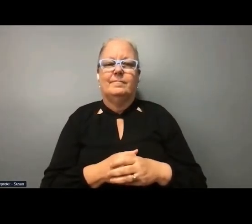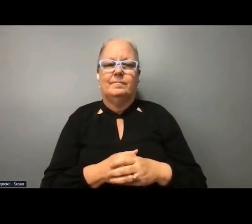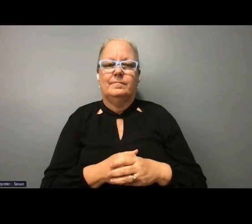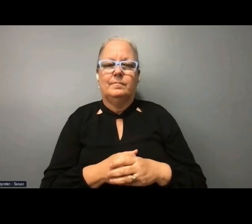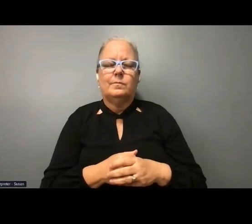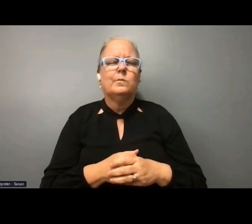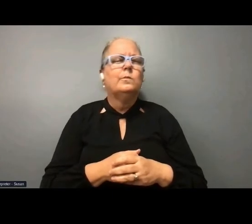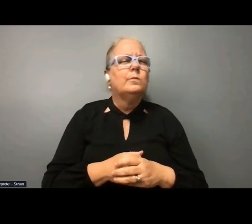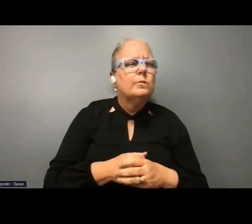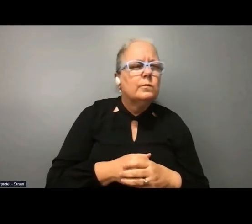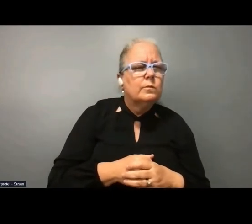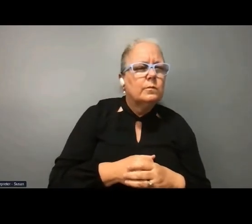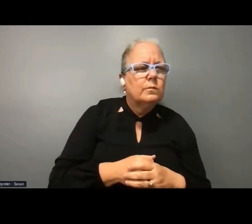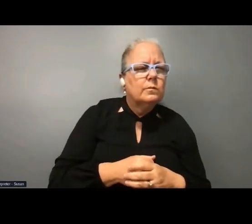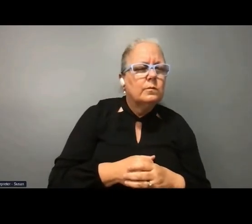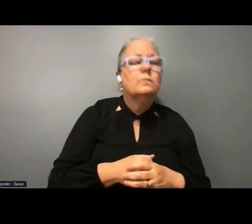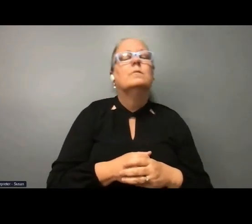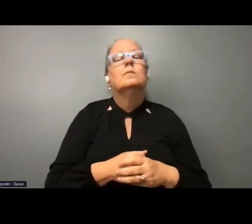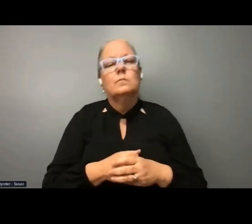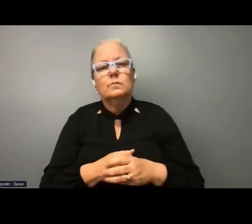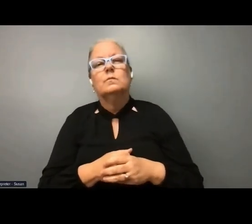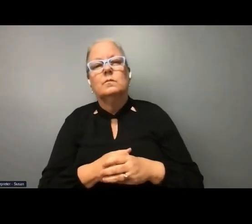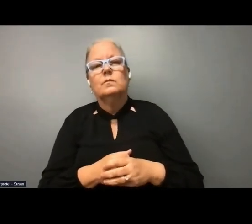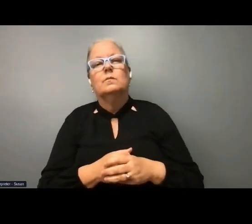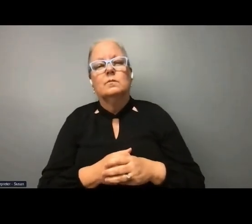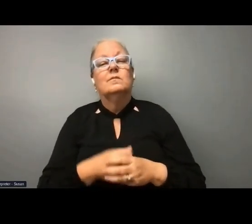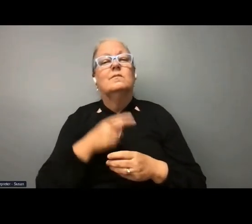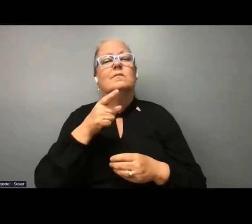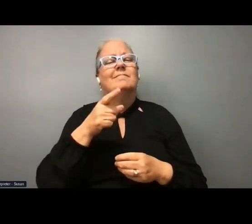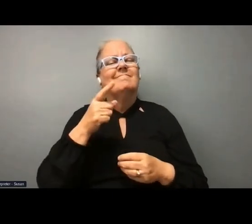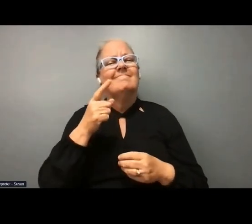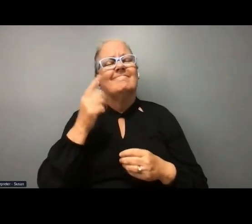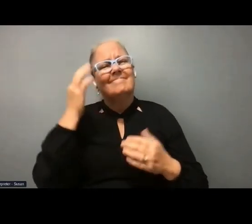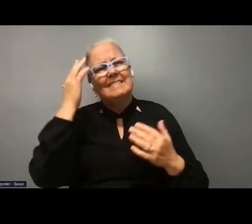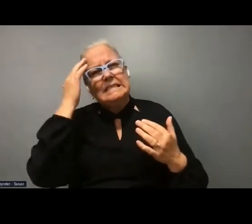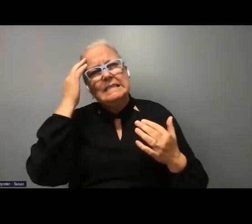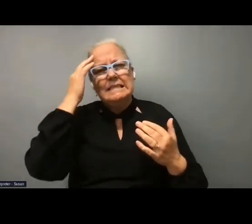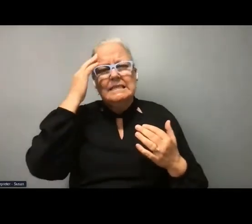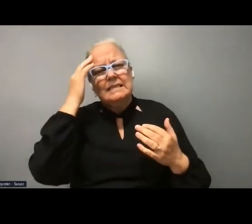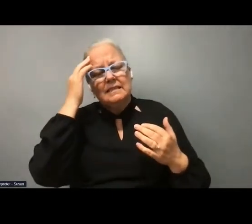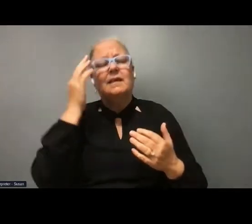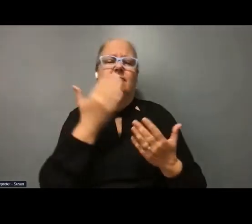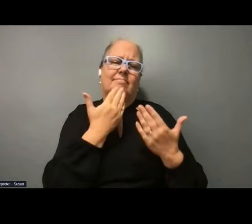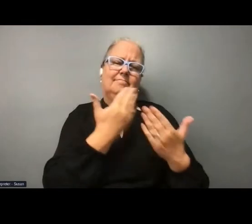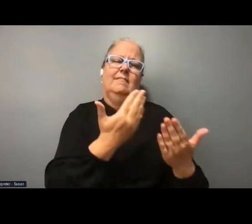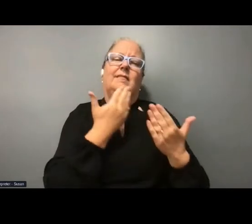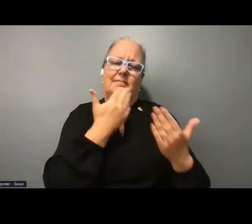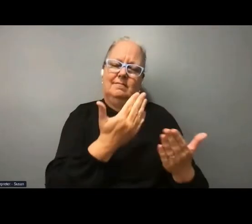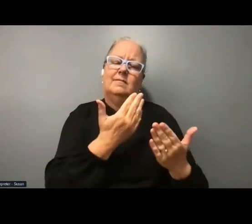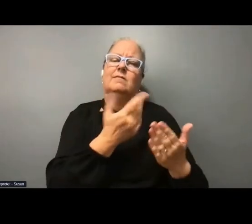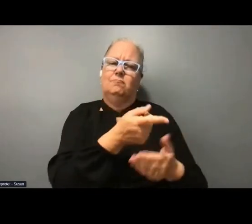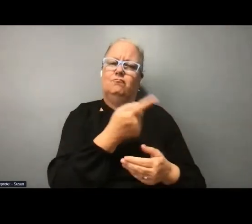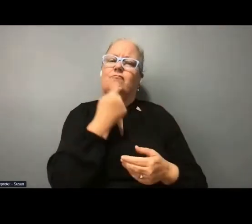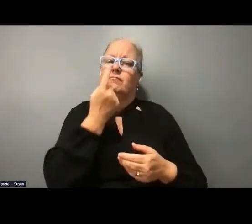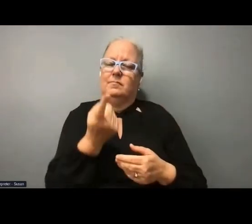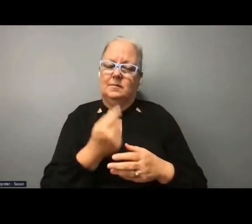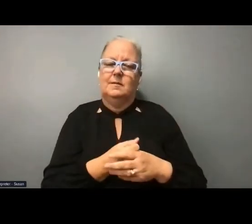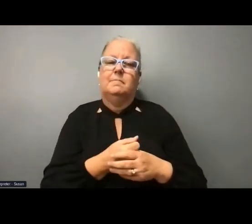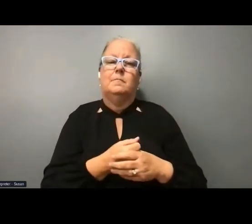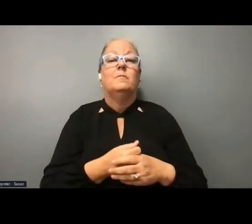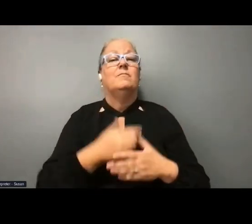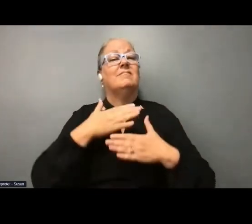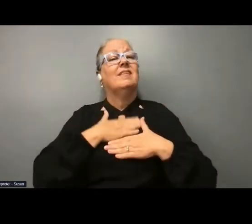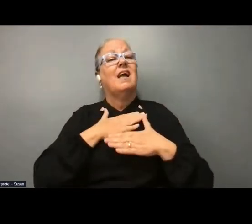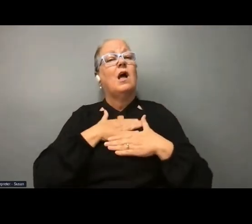Okay, so in terms of the consent, thank you for raising that. For consent, we usually, for our centers,